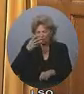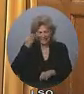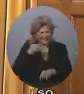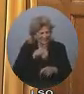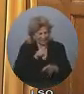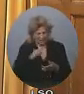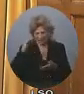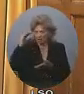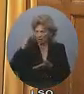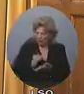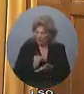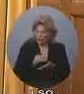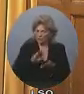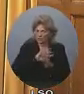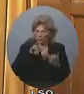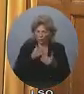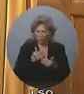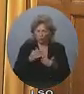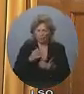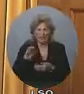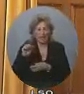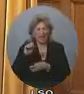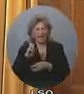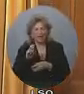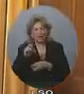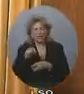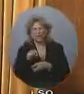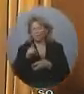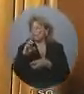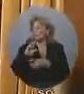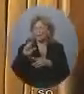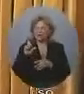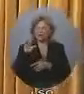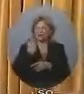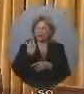80% compared to the previous government. Thank you, Mr. Speaker. Mr.